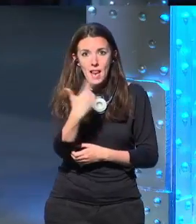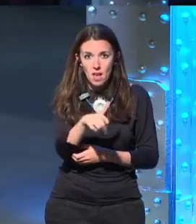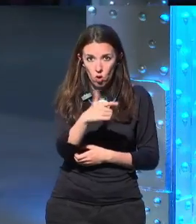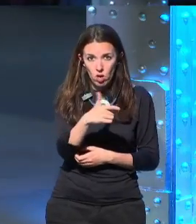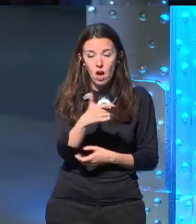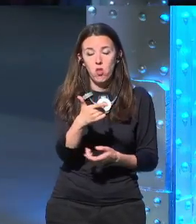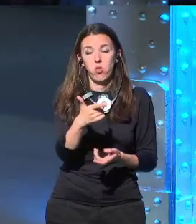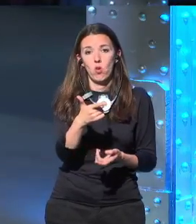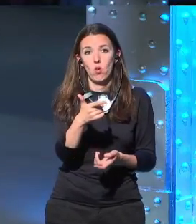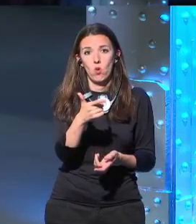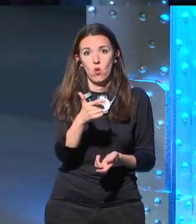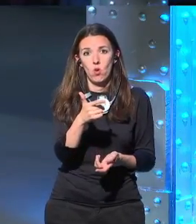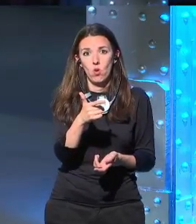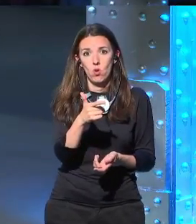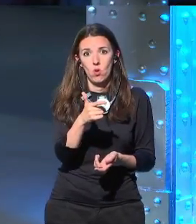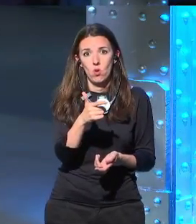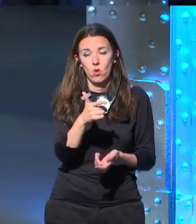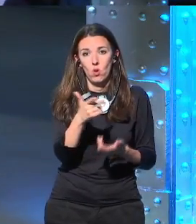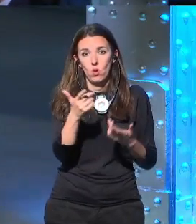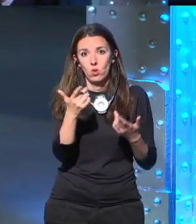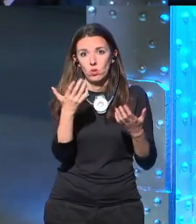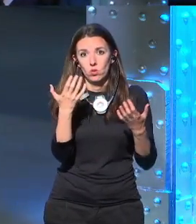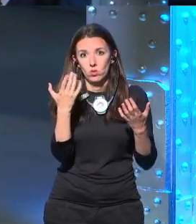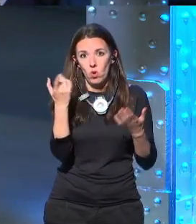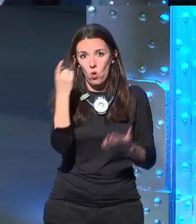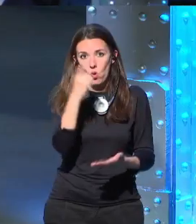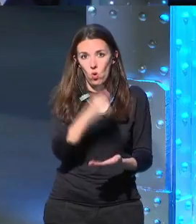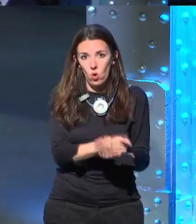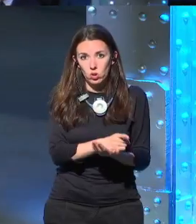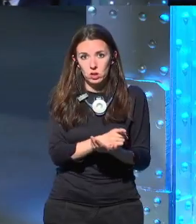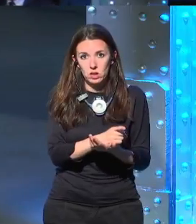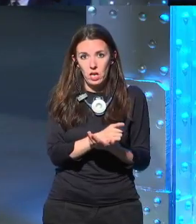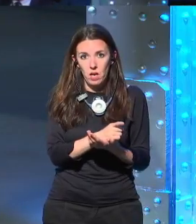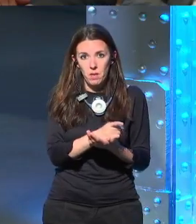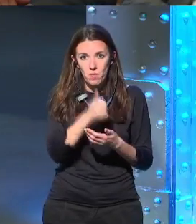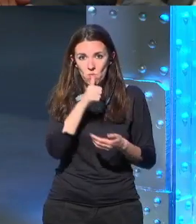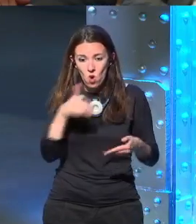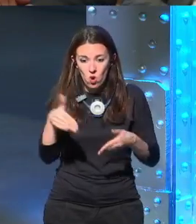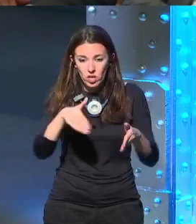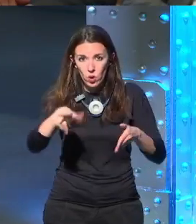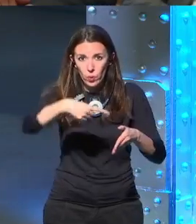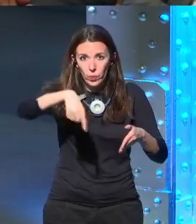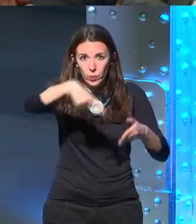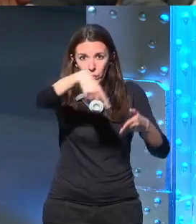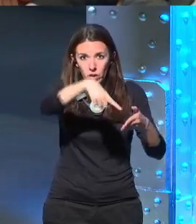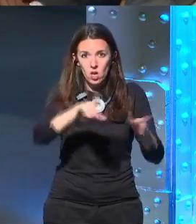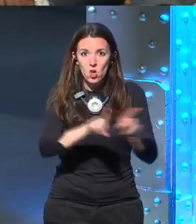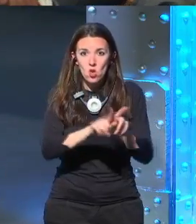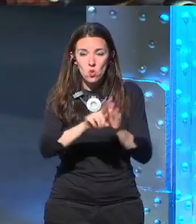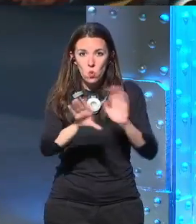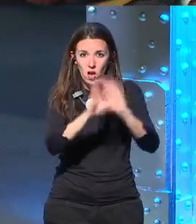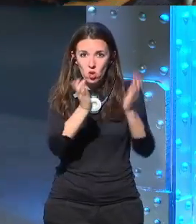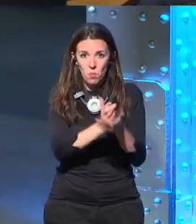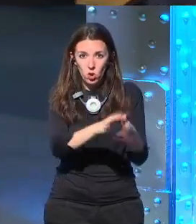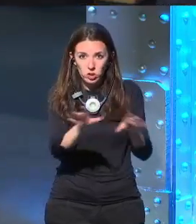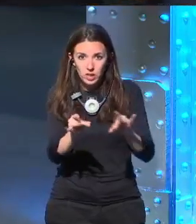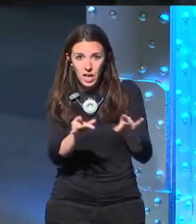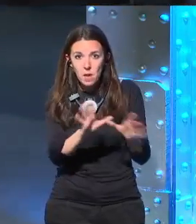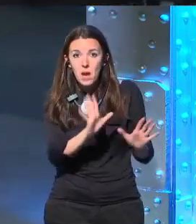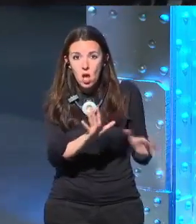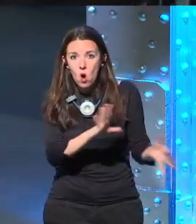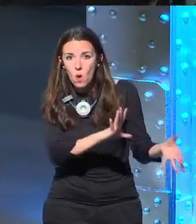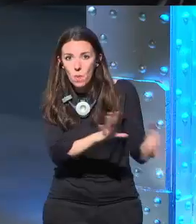curling river being like the veins of the earth, but then connecting to the human. We'll see that in everything. It'll, of